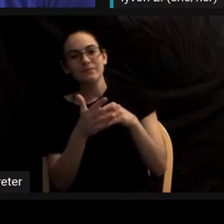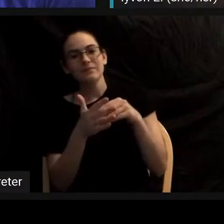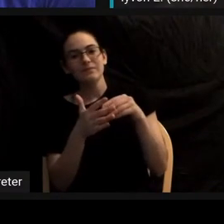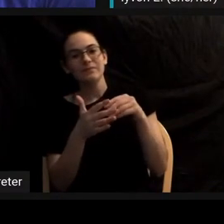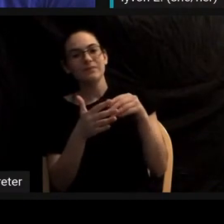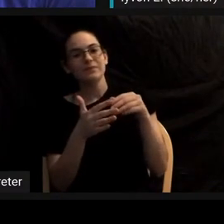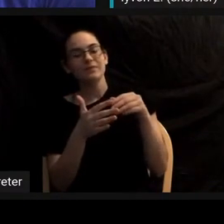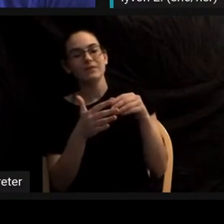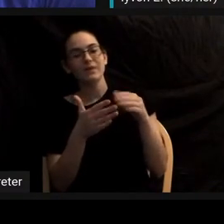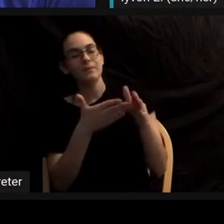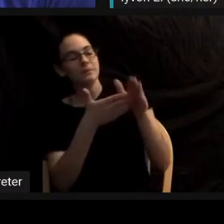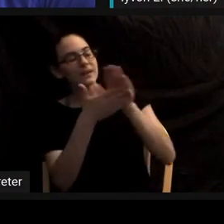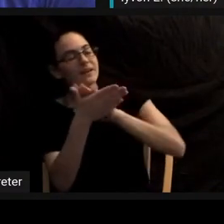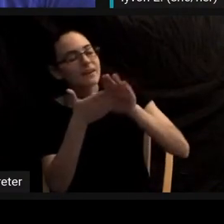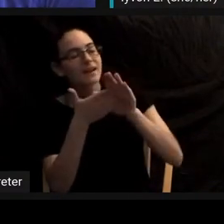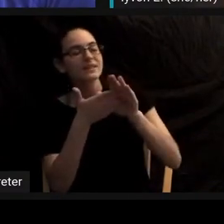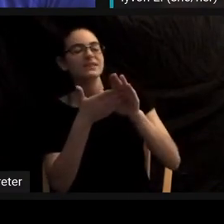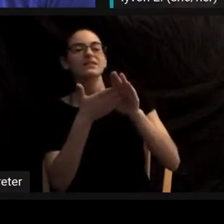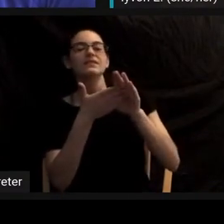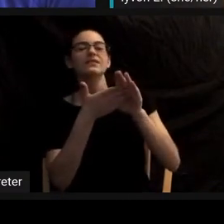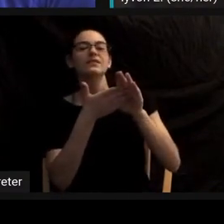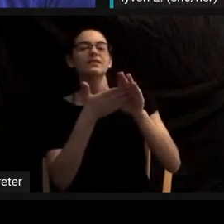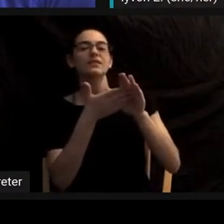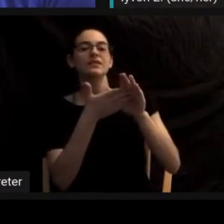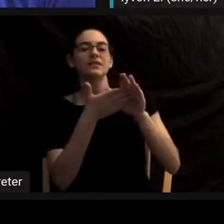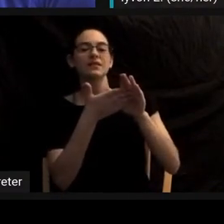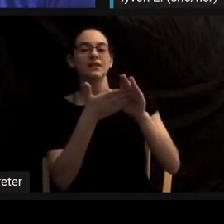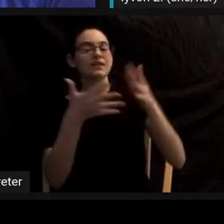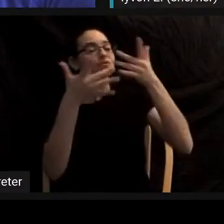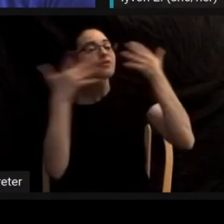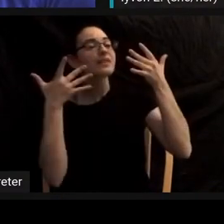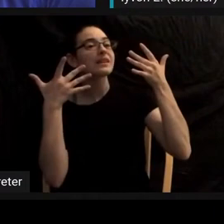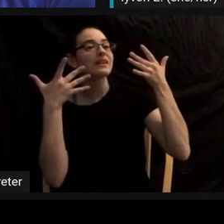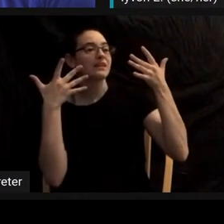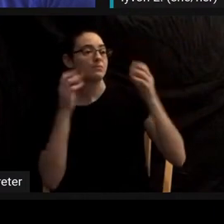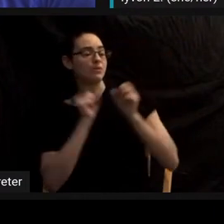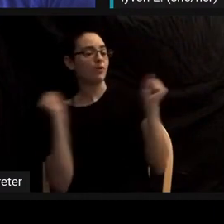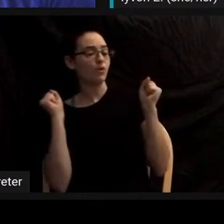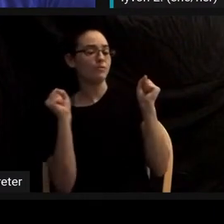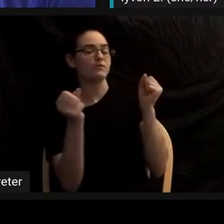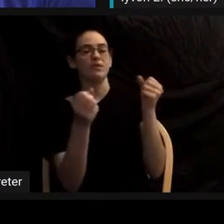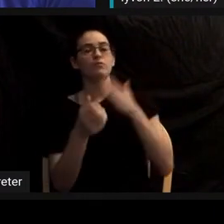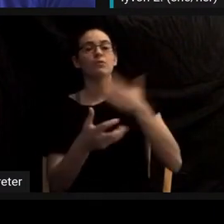being forthcoming, being kind, and also just like, yeah, being open.